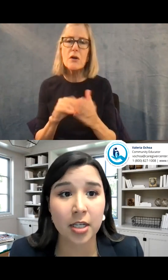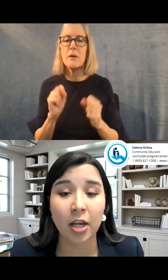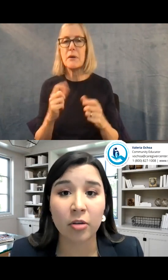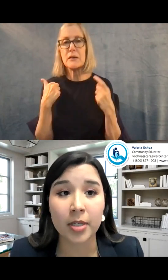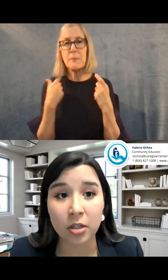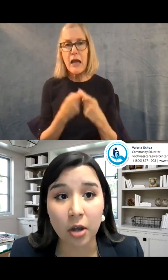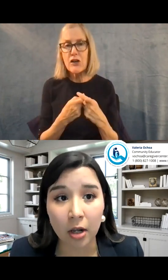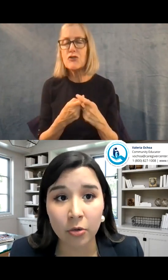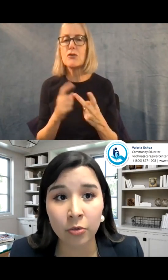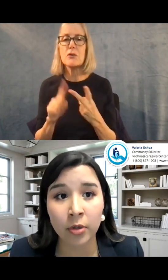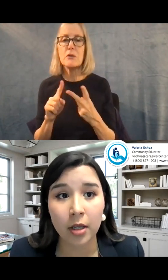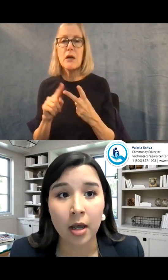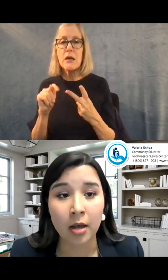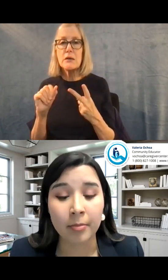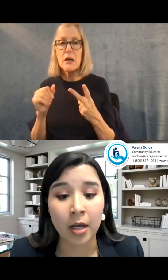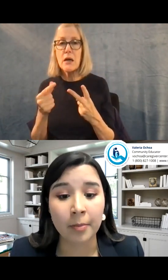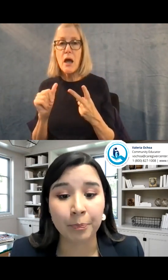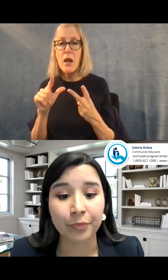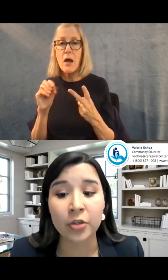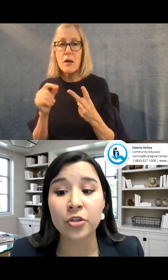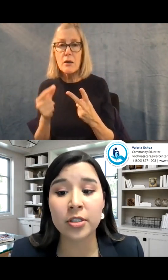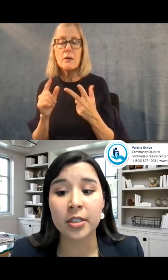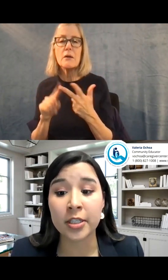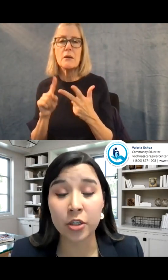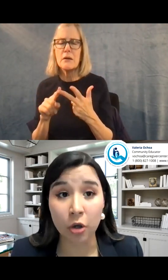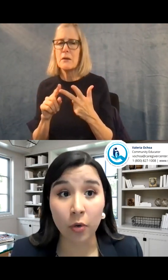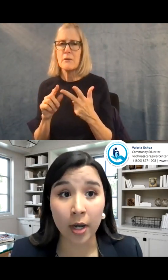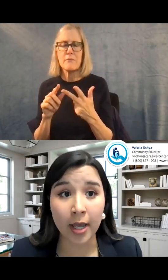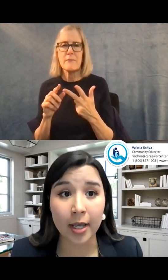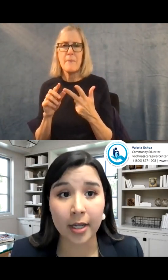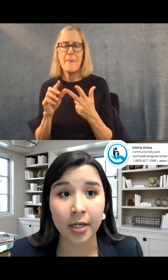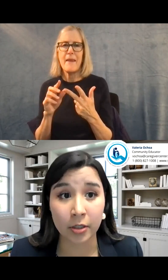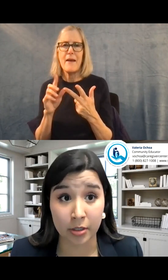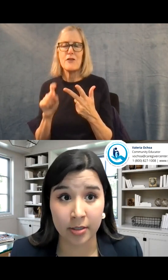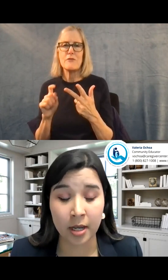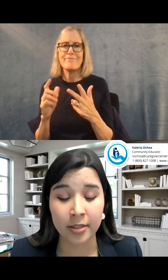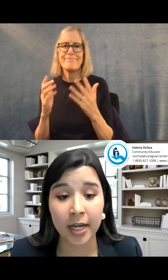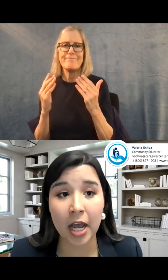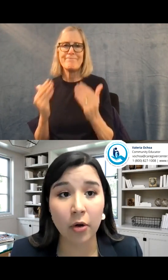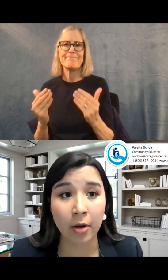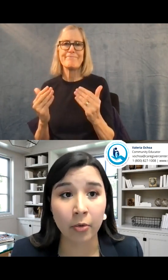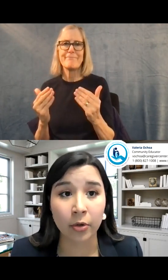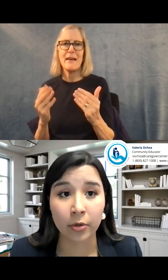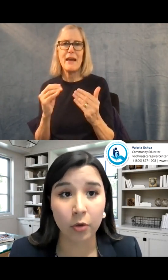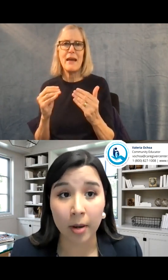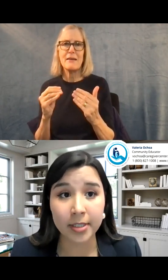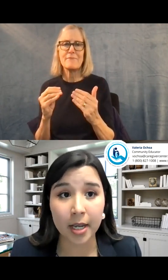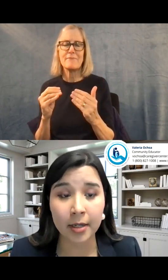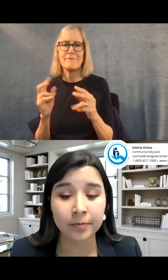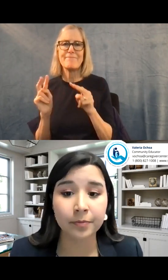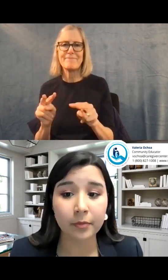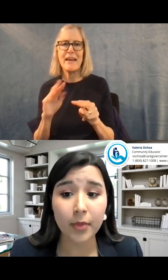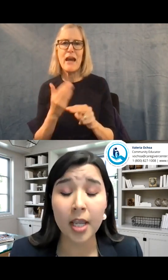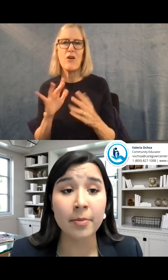Spanish, that could be Tagalog. You just need to go ahead and check out our